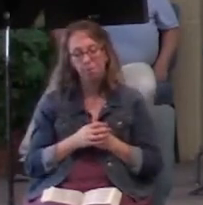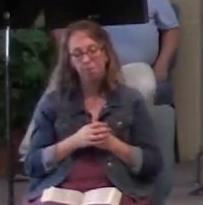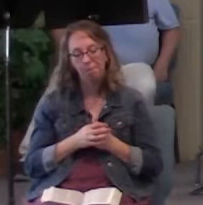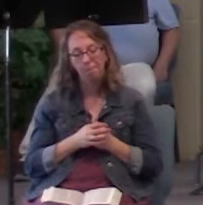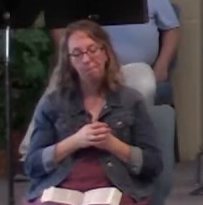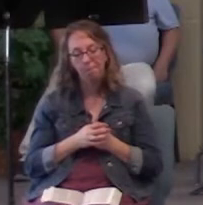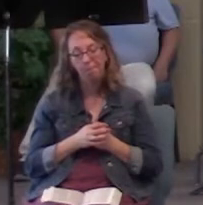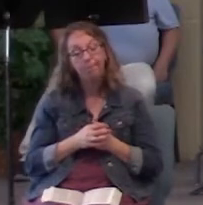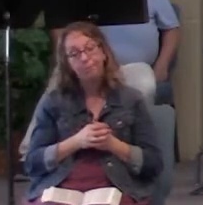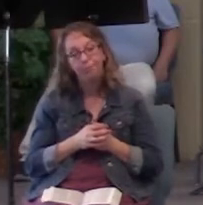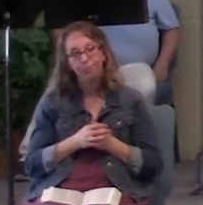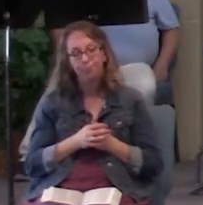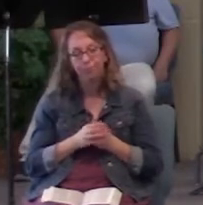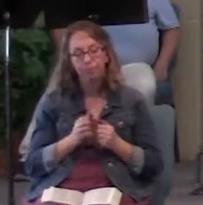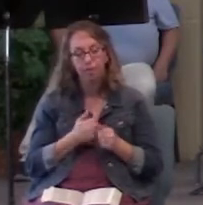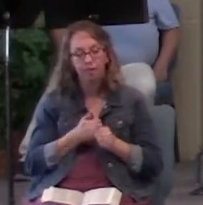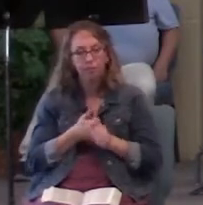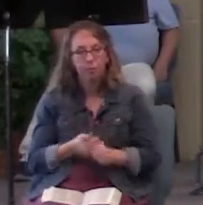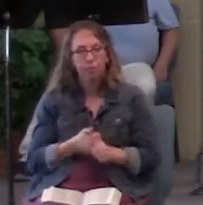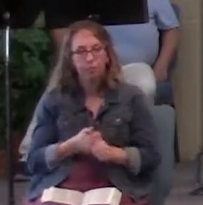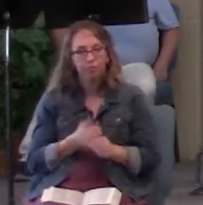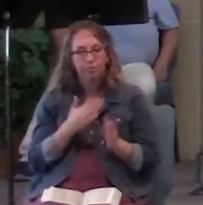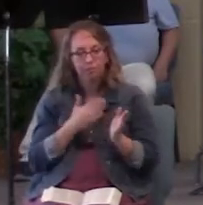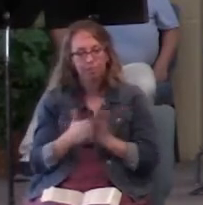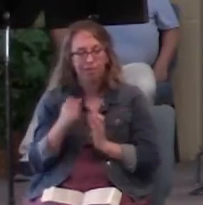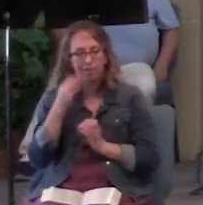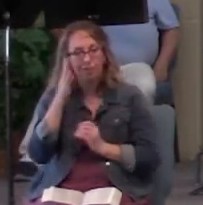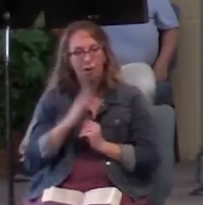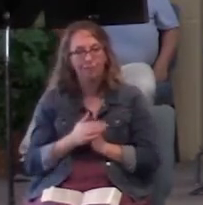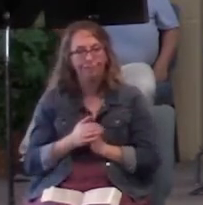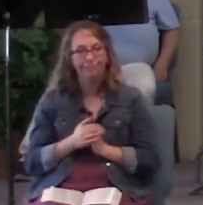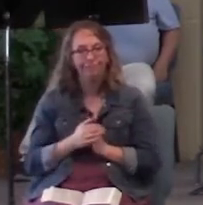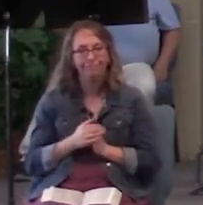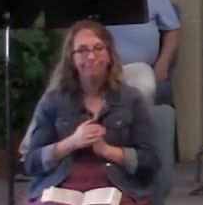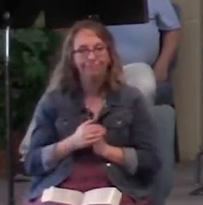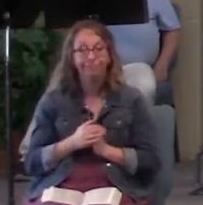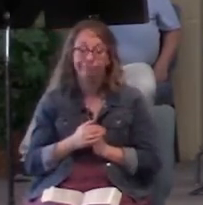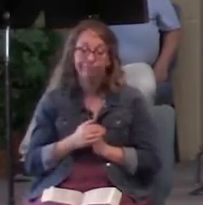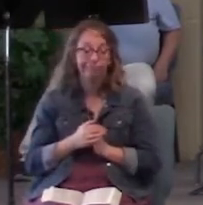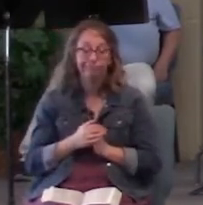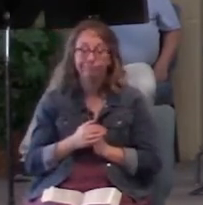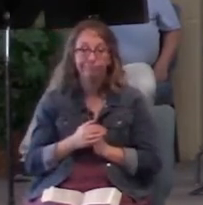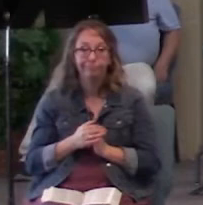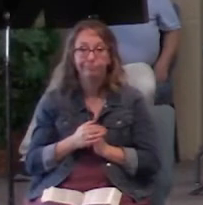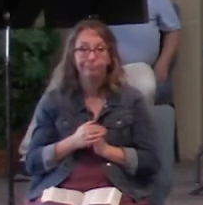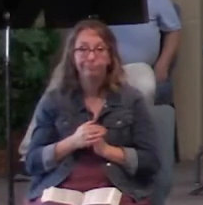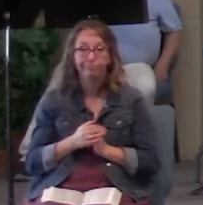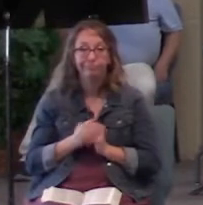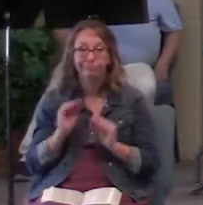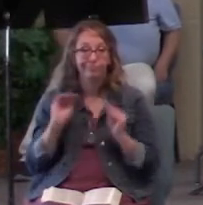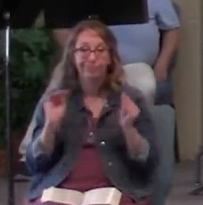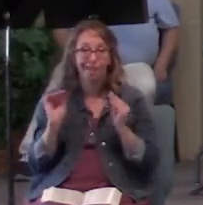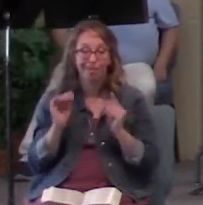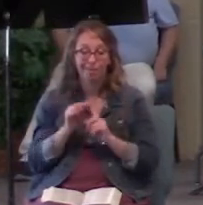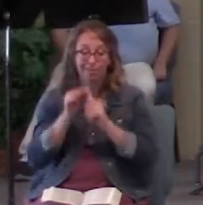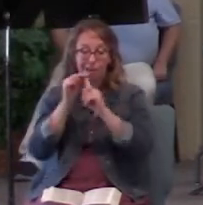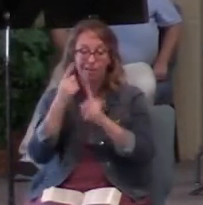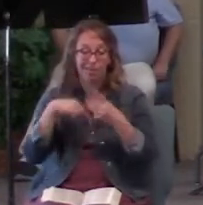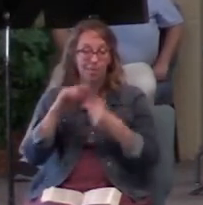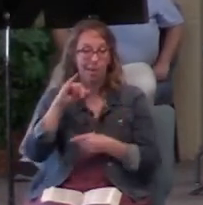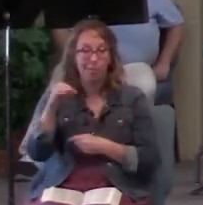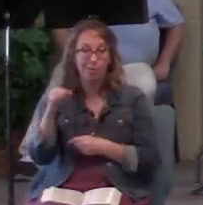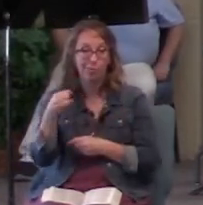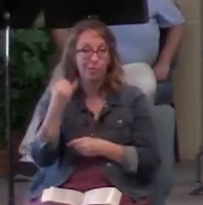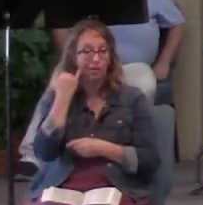he followed through with the plan of God. You know, there's nothing magical about the grape juice. If it were wine, there'd be